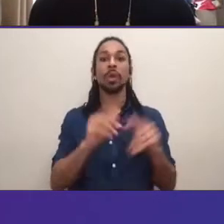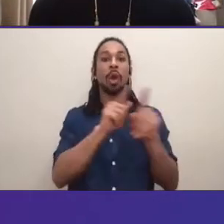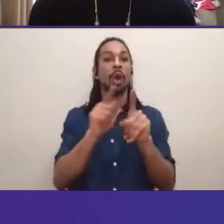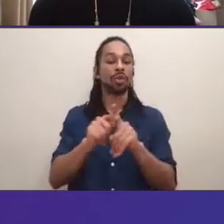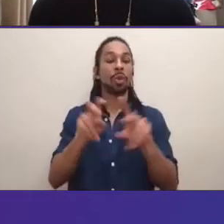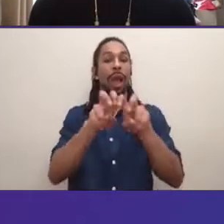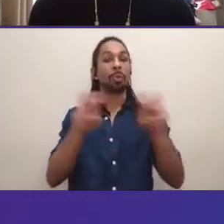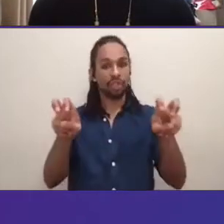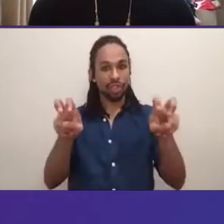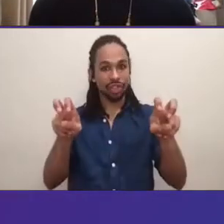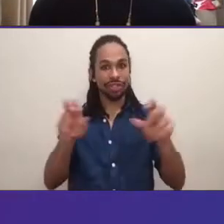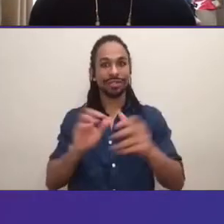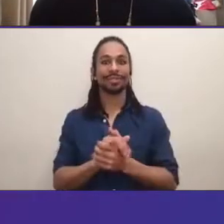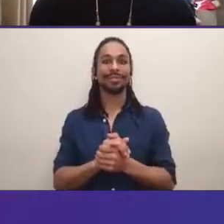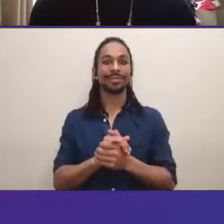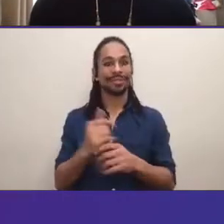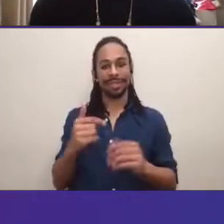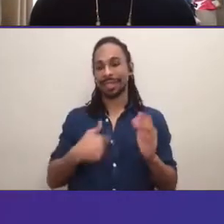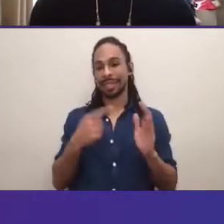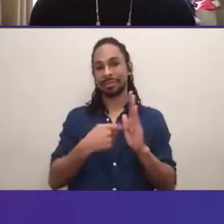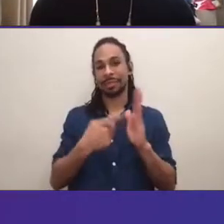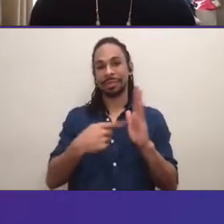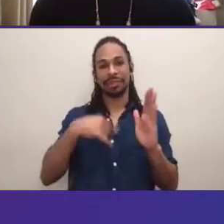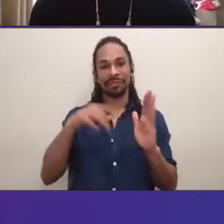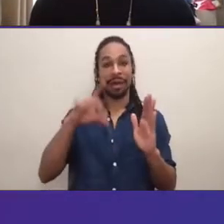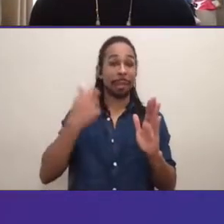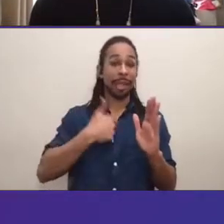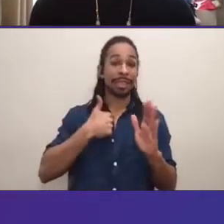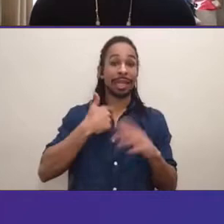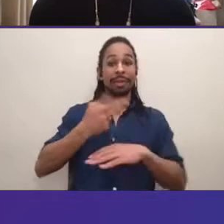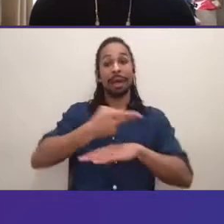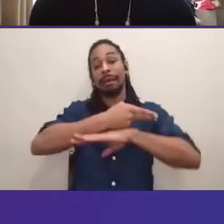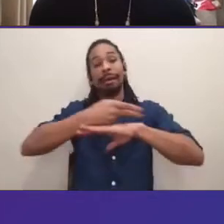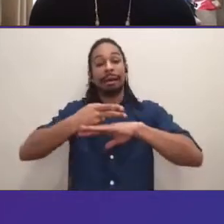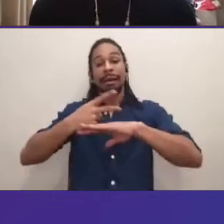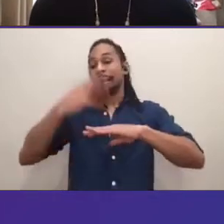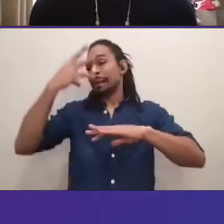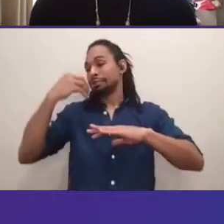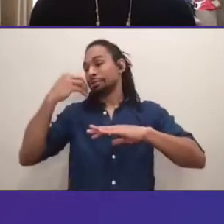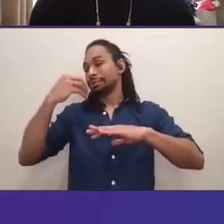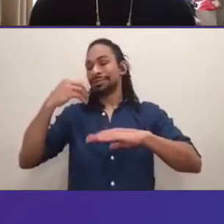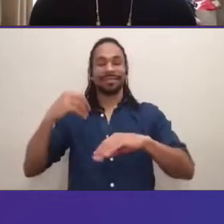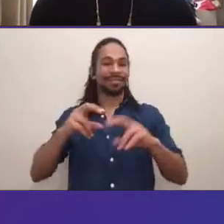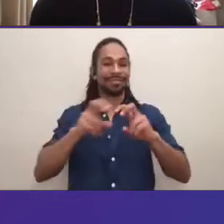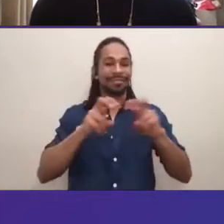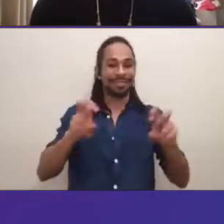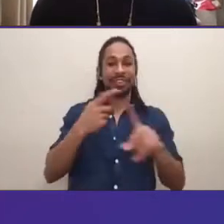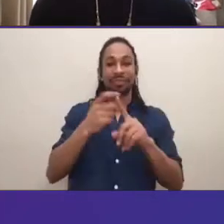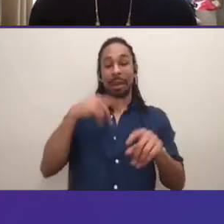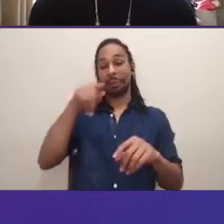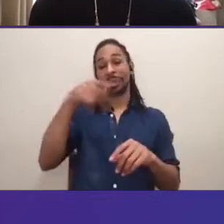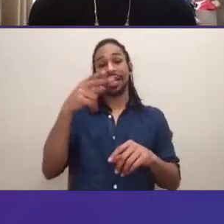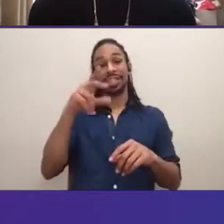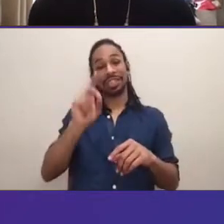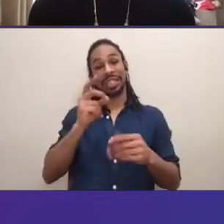which I sometimes find myself sleeping on during all-nighters from this PhD program I'm